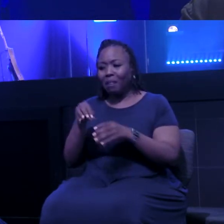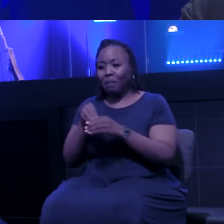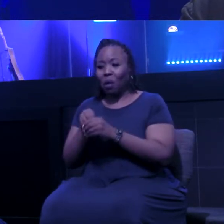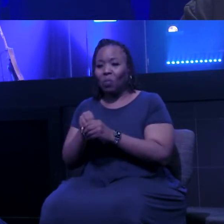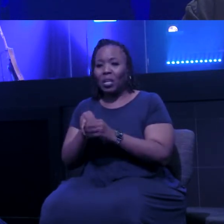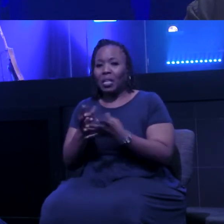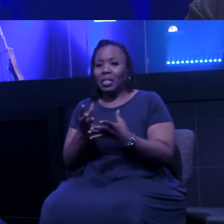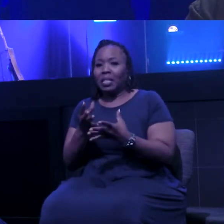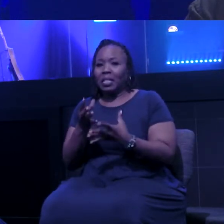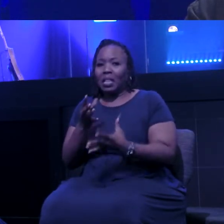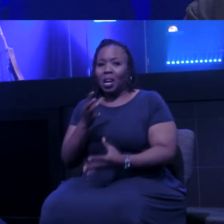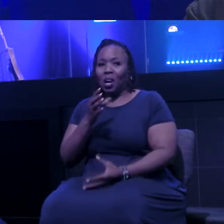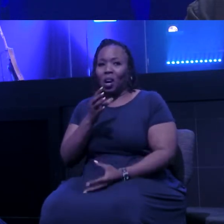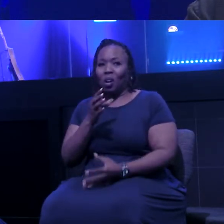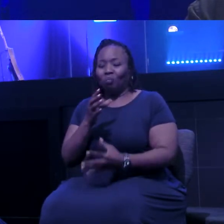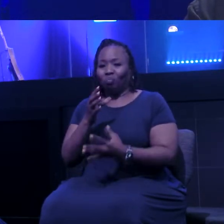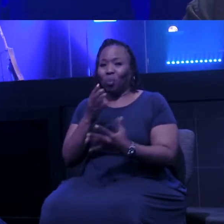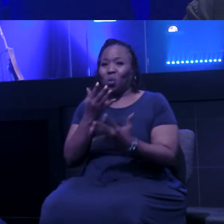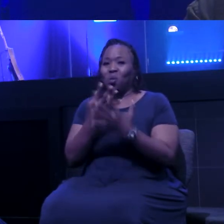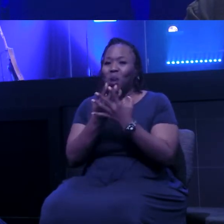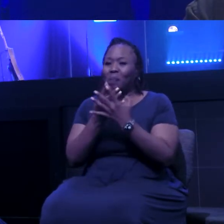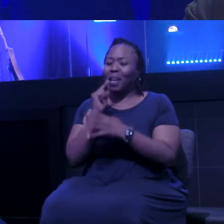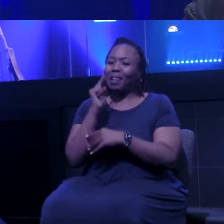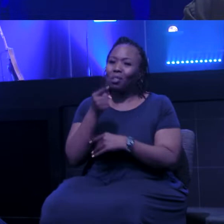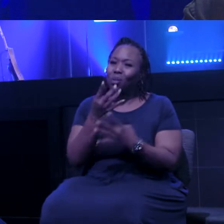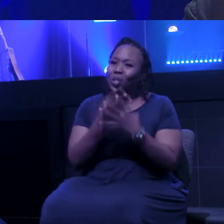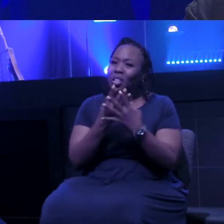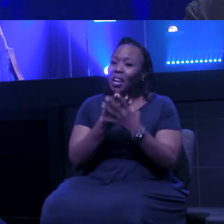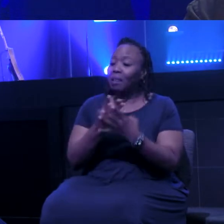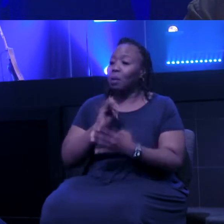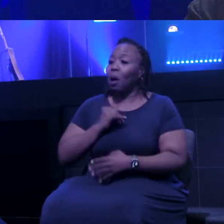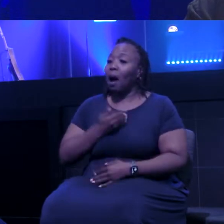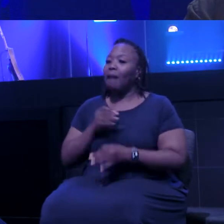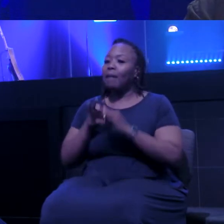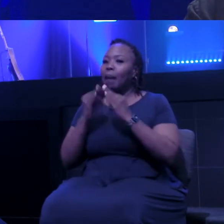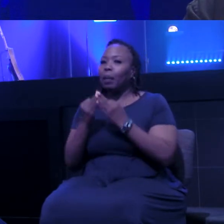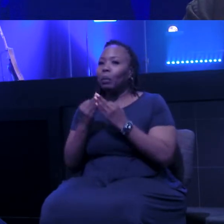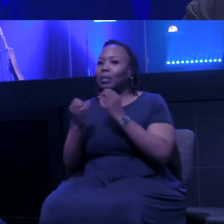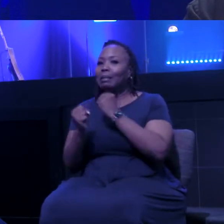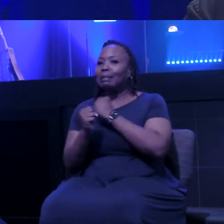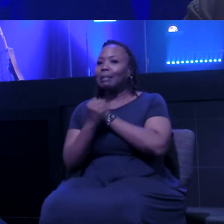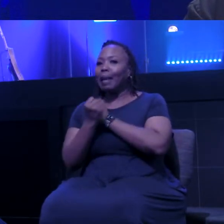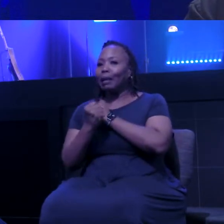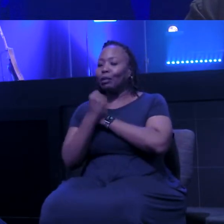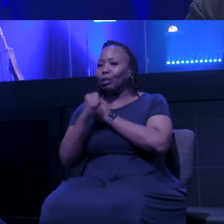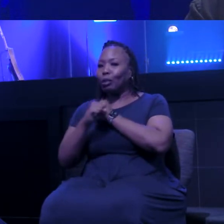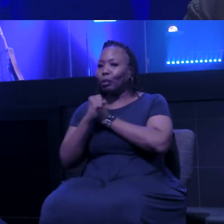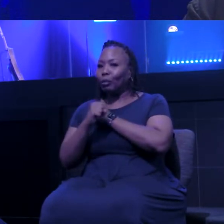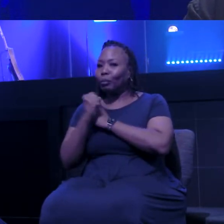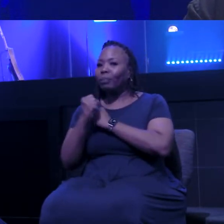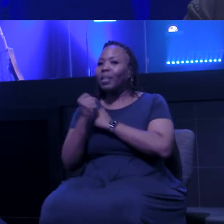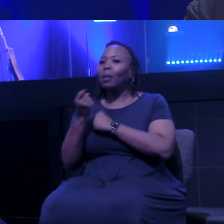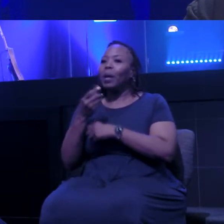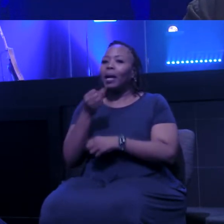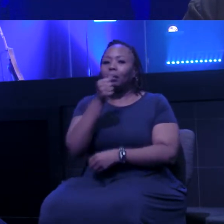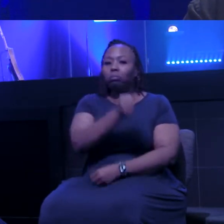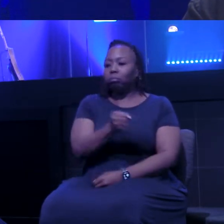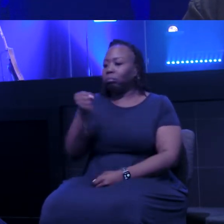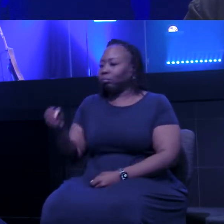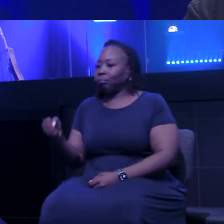crime. Because of that, our family was in danger. And we had to move from place to place to